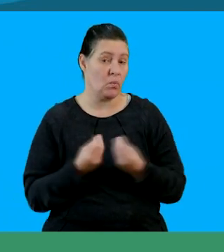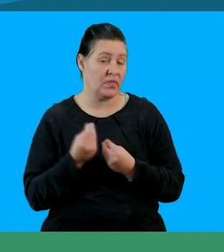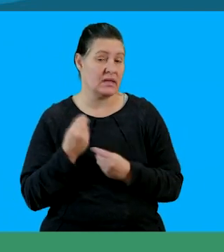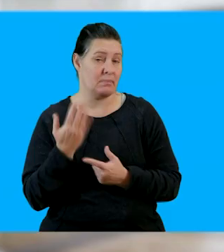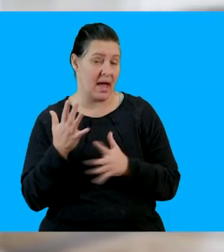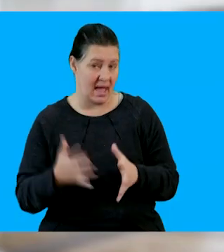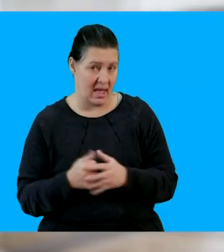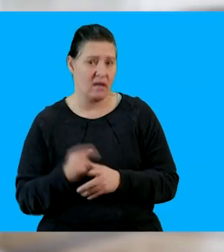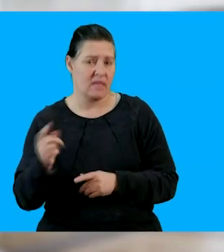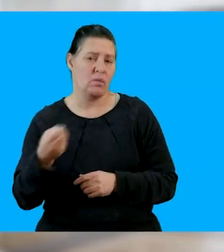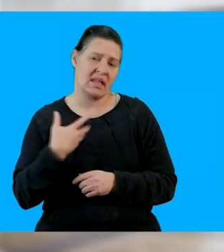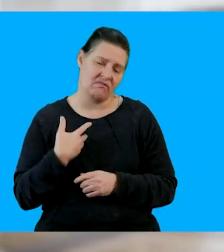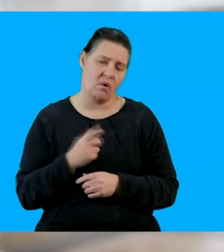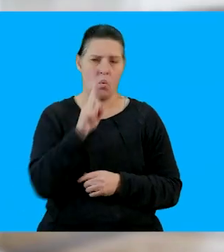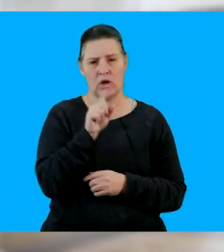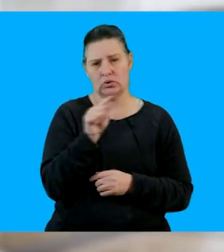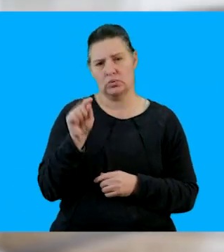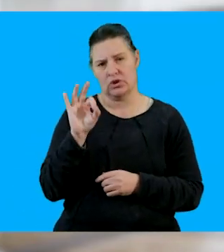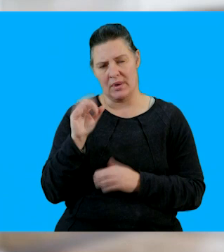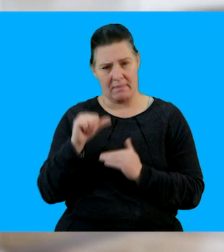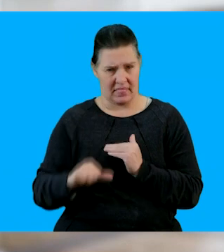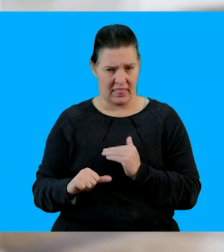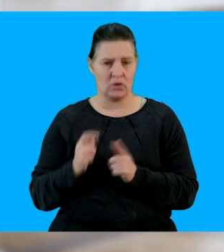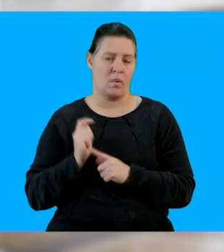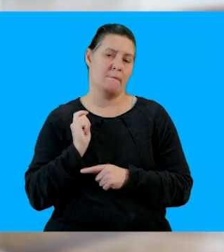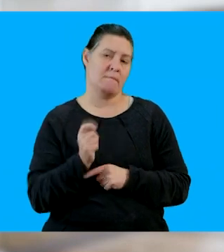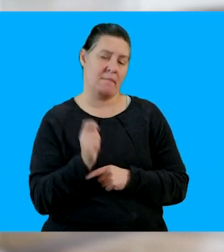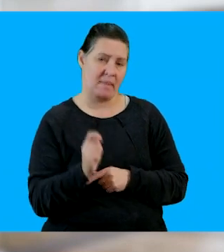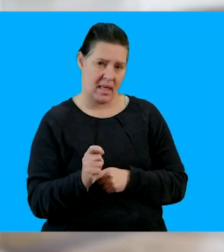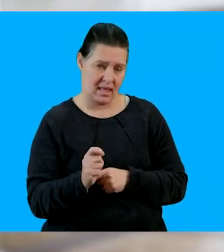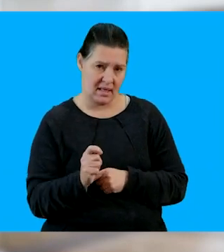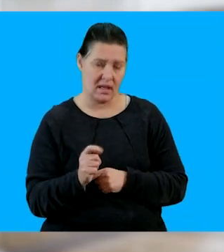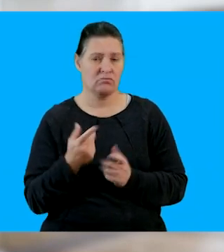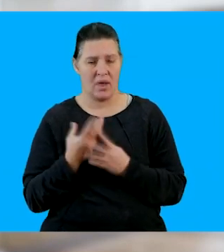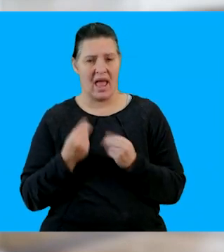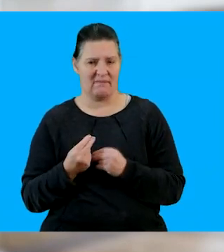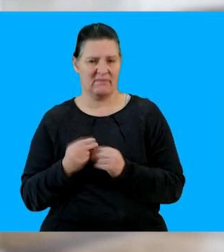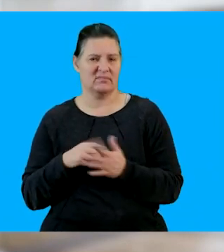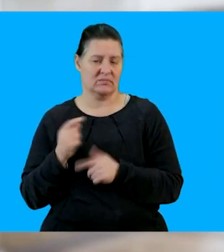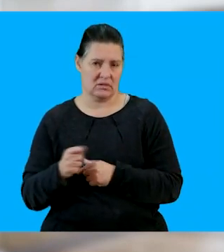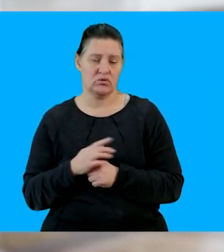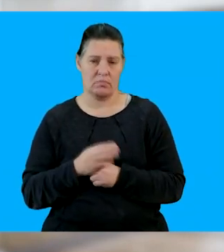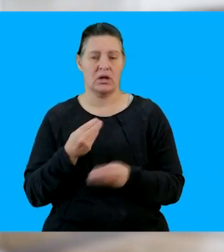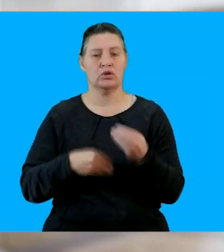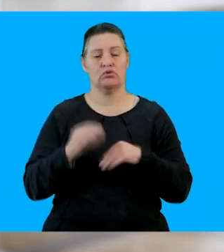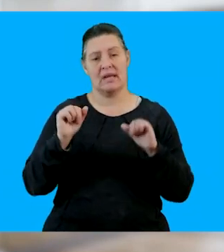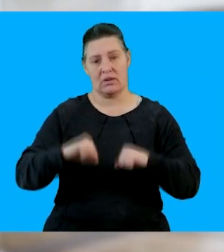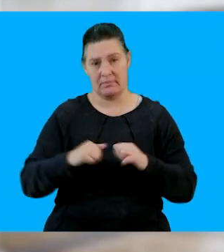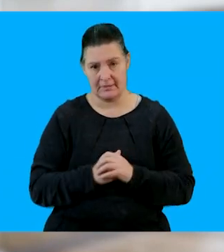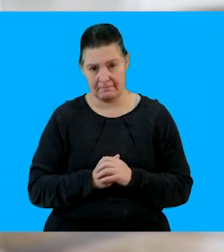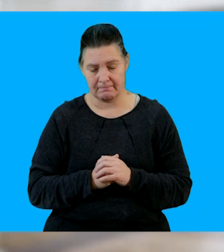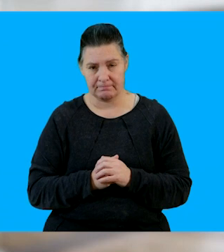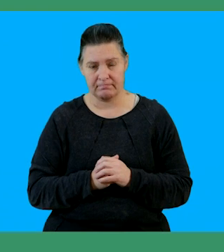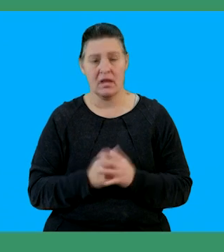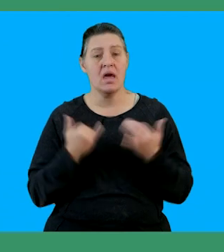with the suppliers, normally they give you 1 to 3 months to settle the debt that you have with them. So that is trade